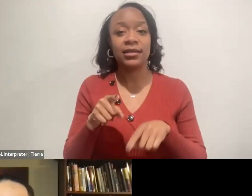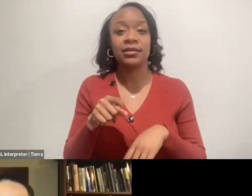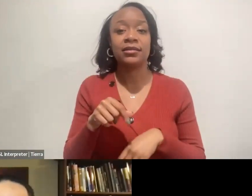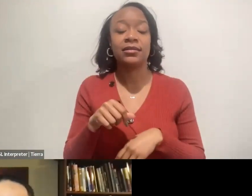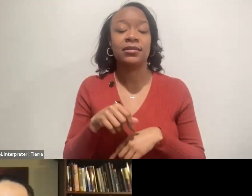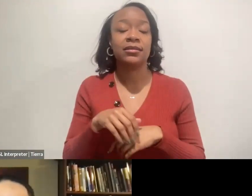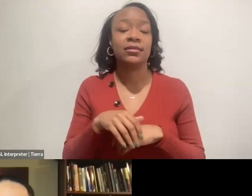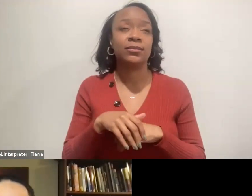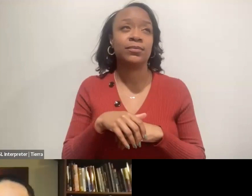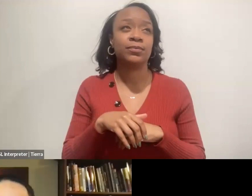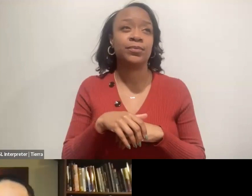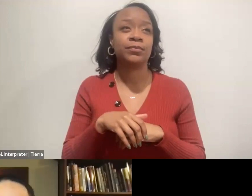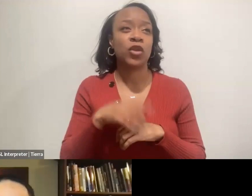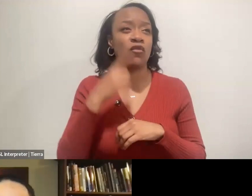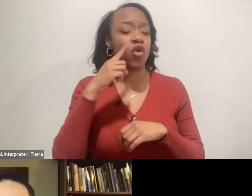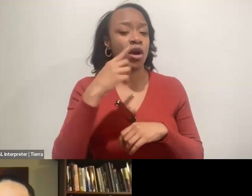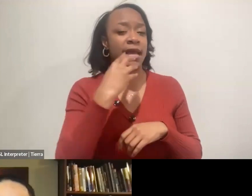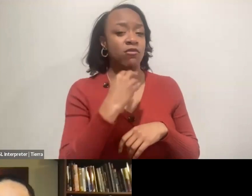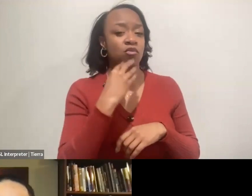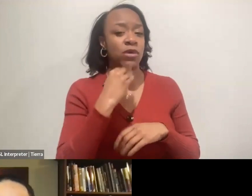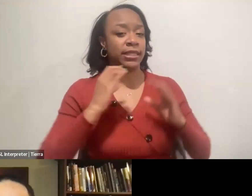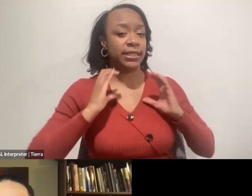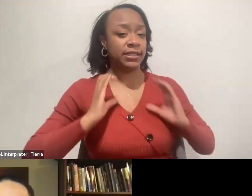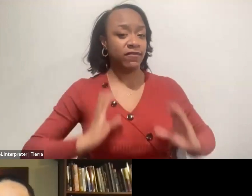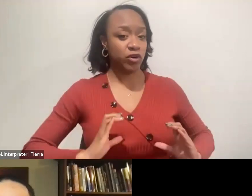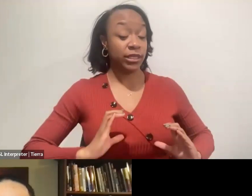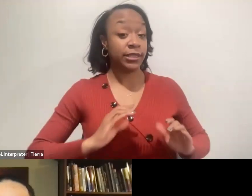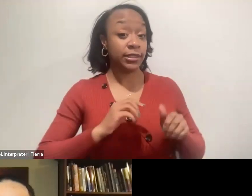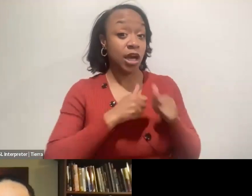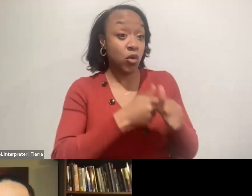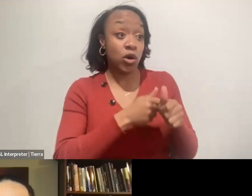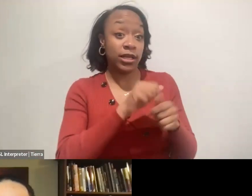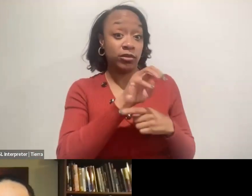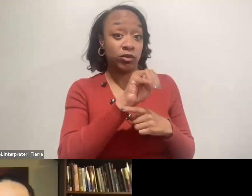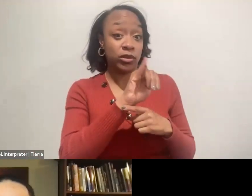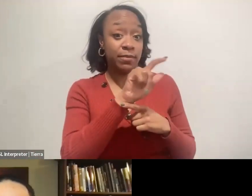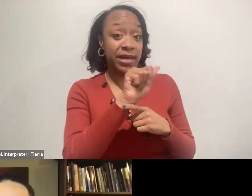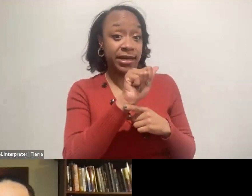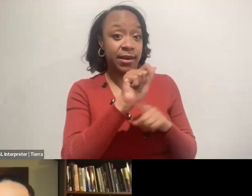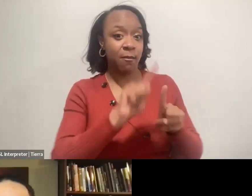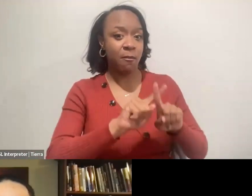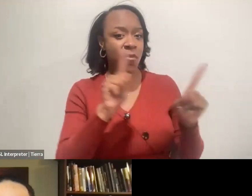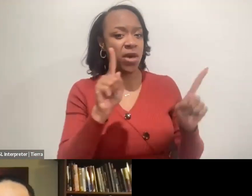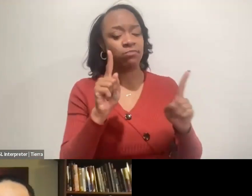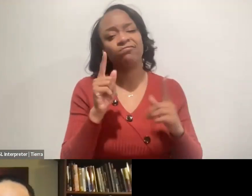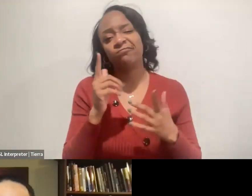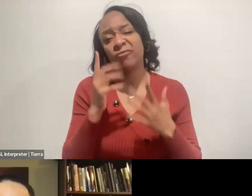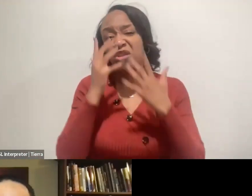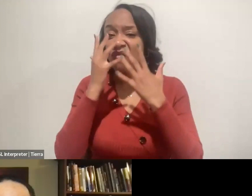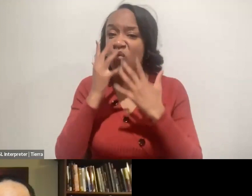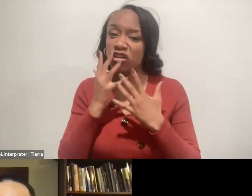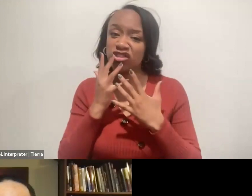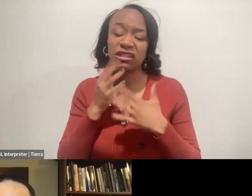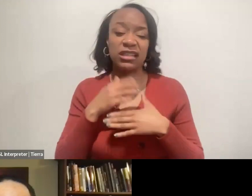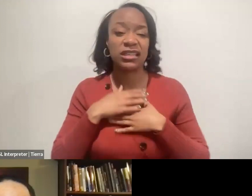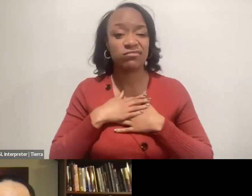to the Israeli civilians, according to media. It's unfortunate and